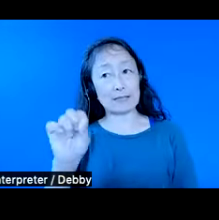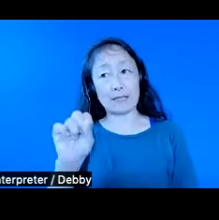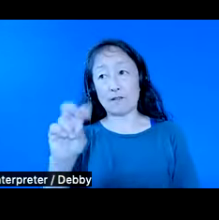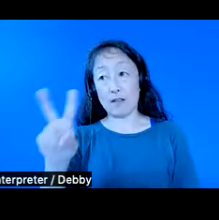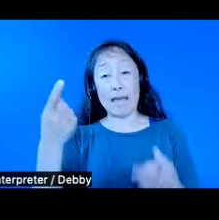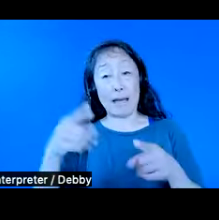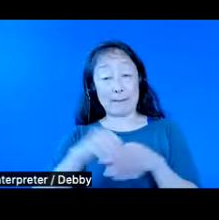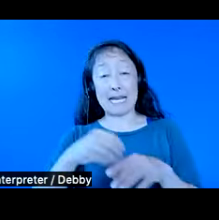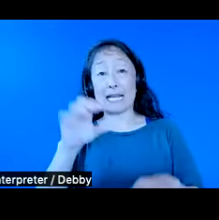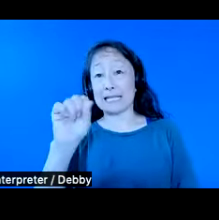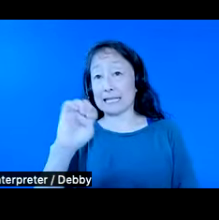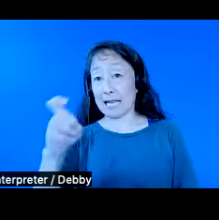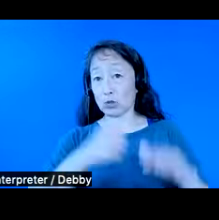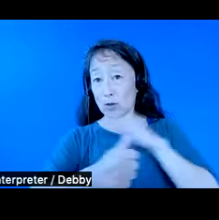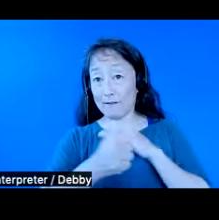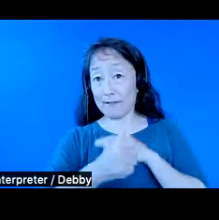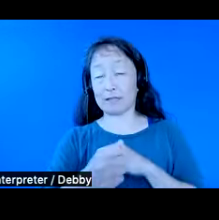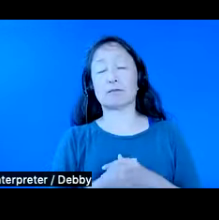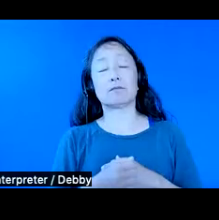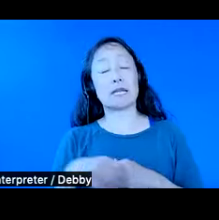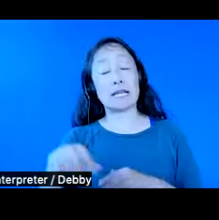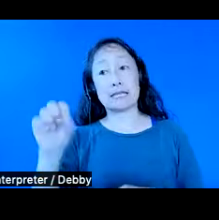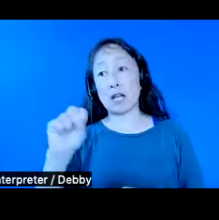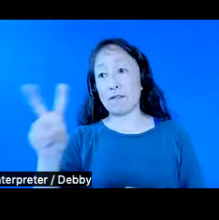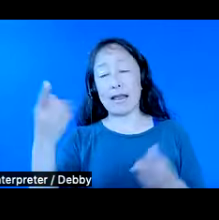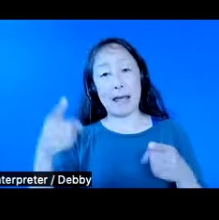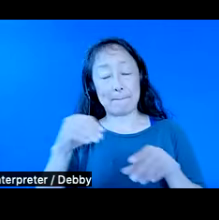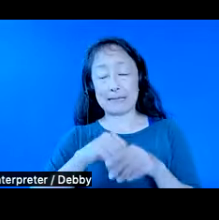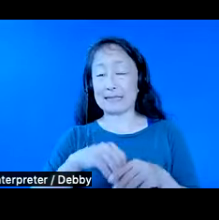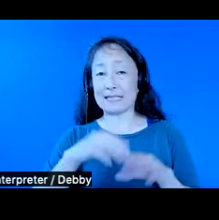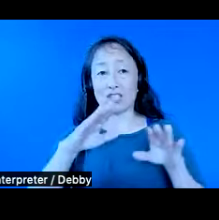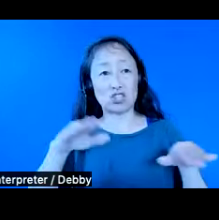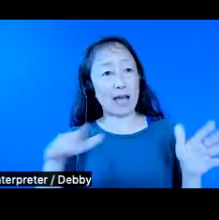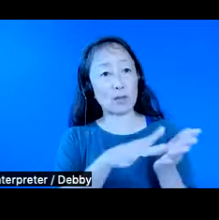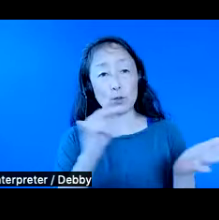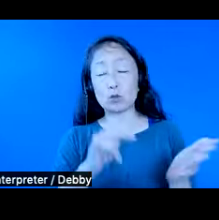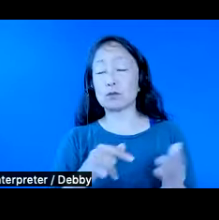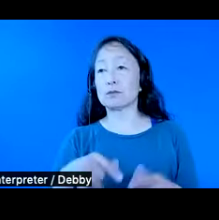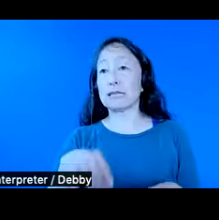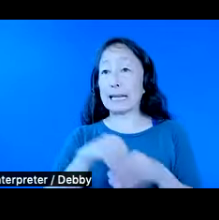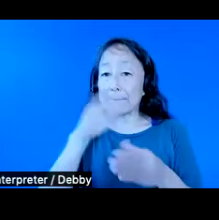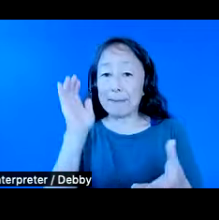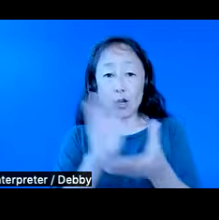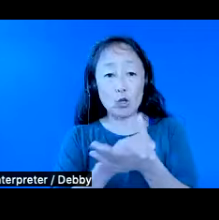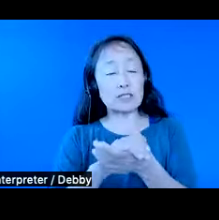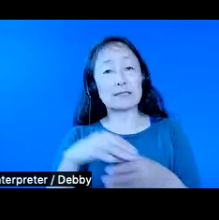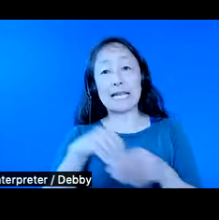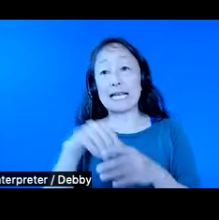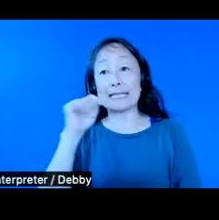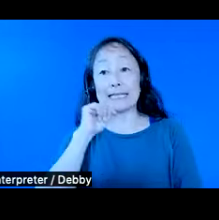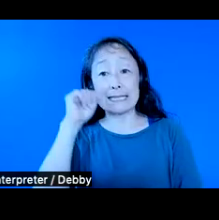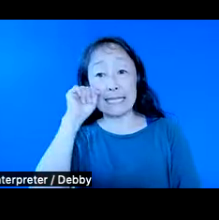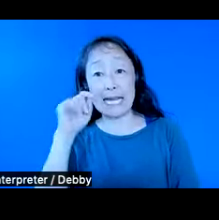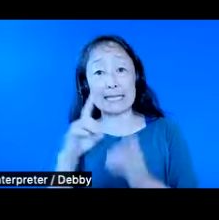Sexual violence certainly happens in child abuse. It happens in marriages. It happens in teen dating violence. So there's all of